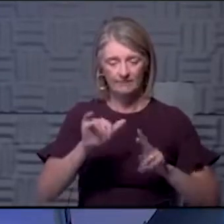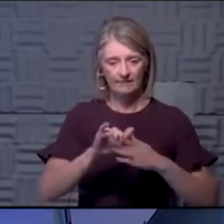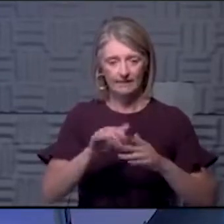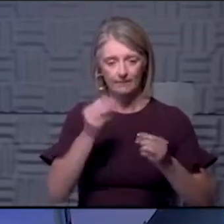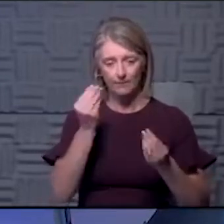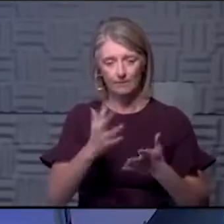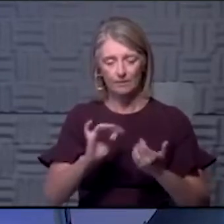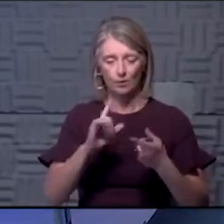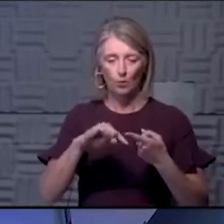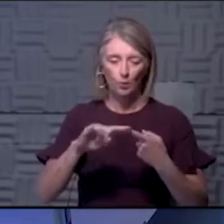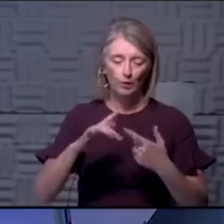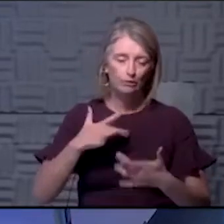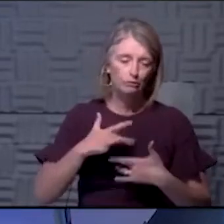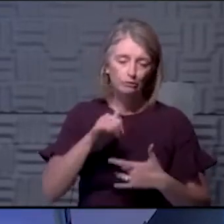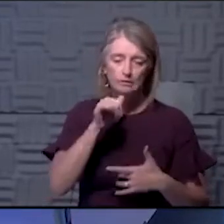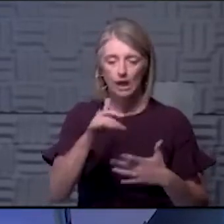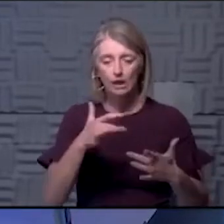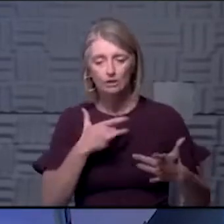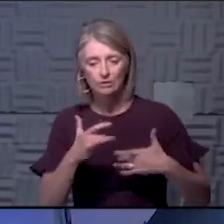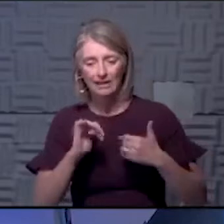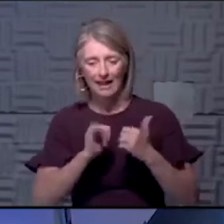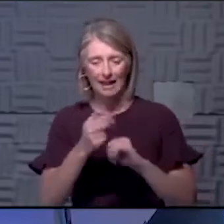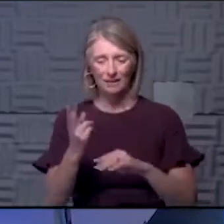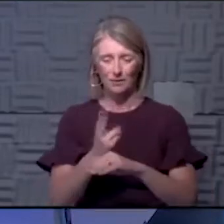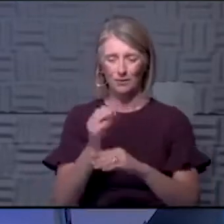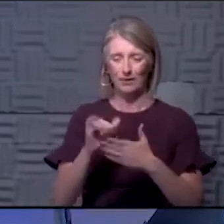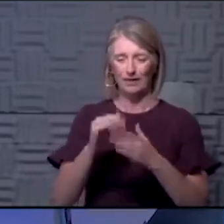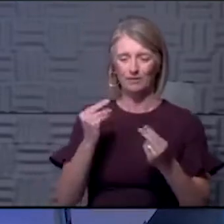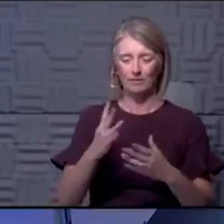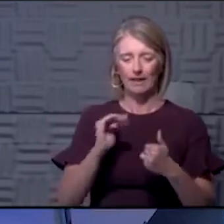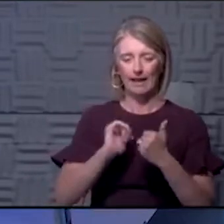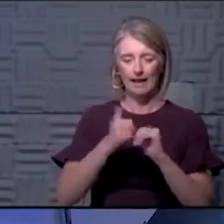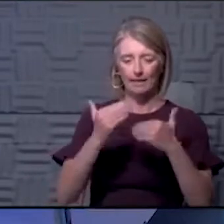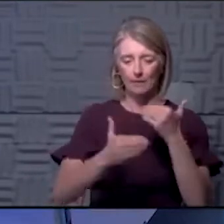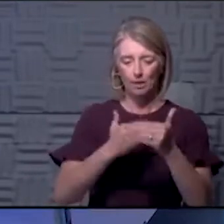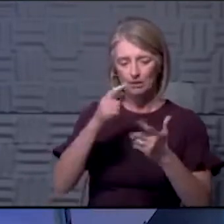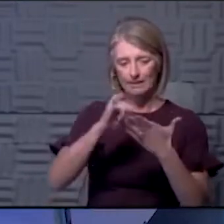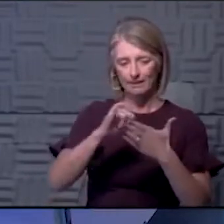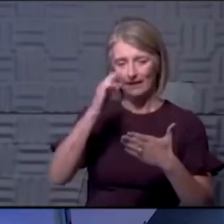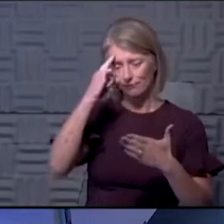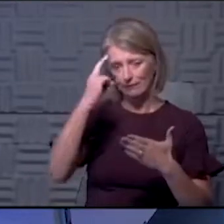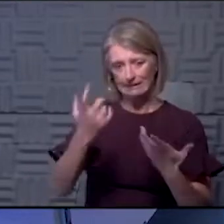when should they be concerned, not concerned? How should they use it, and how should they process it mentally?